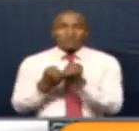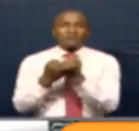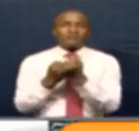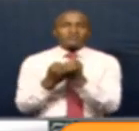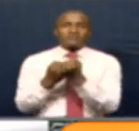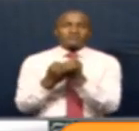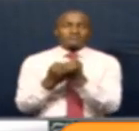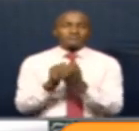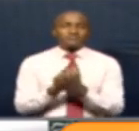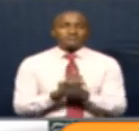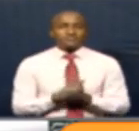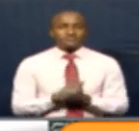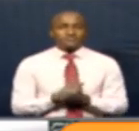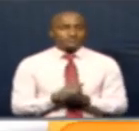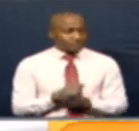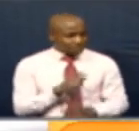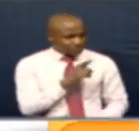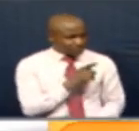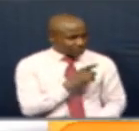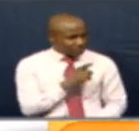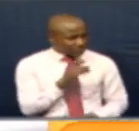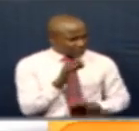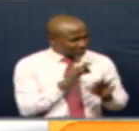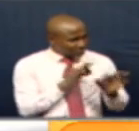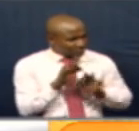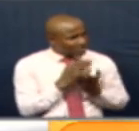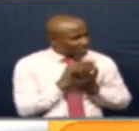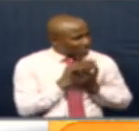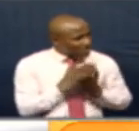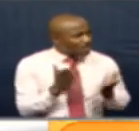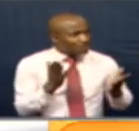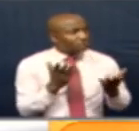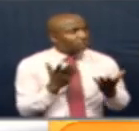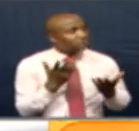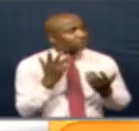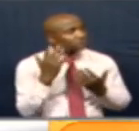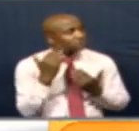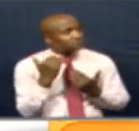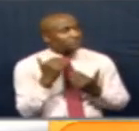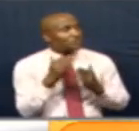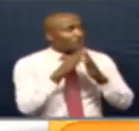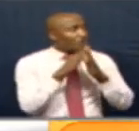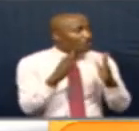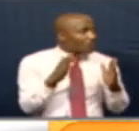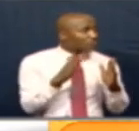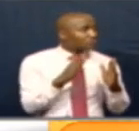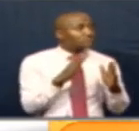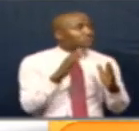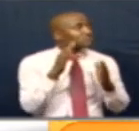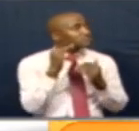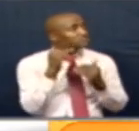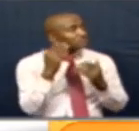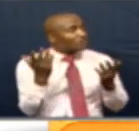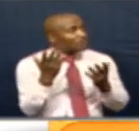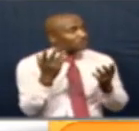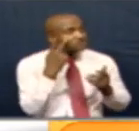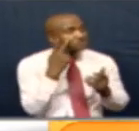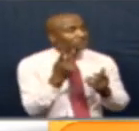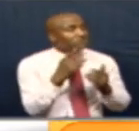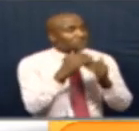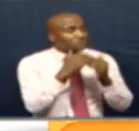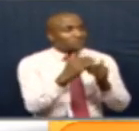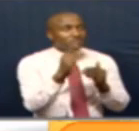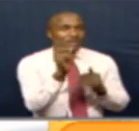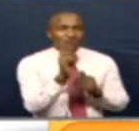KMRC side. Can you give us any specs regarding the kind of homes, the affordable homes that we're expecting to see sprout in